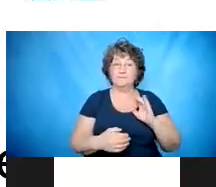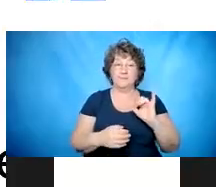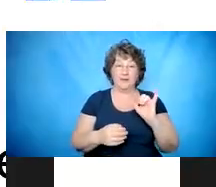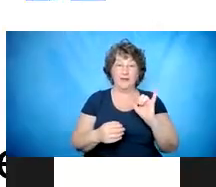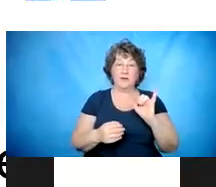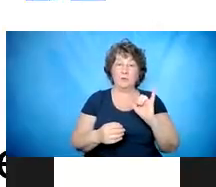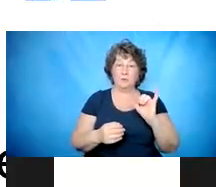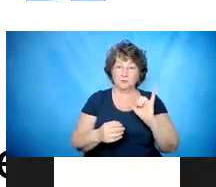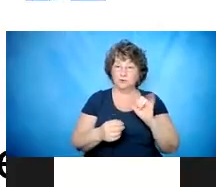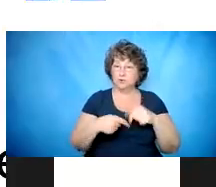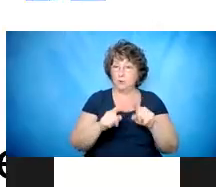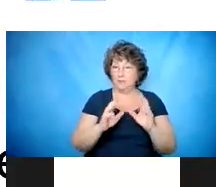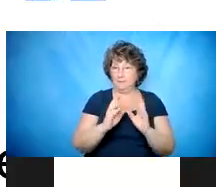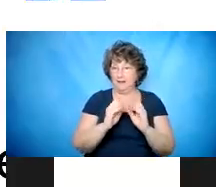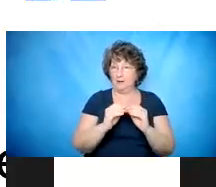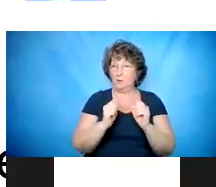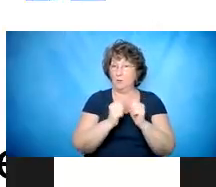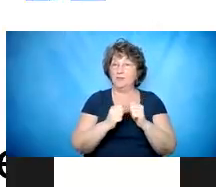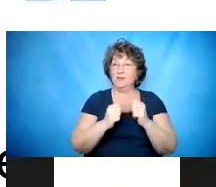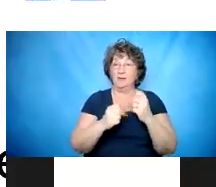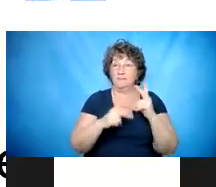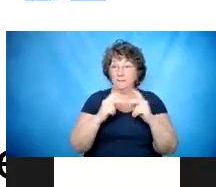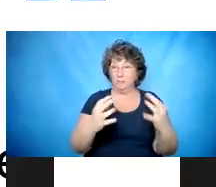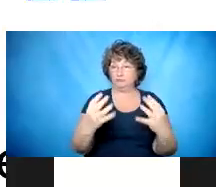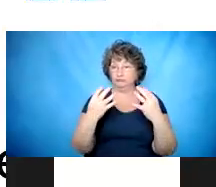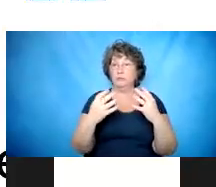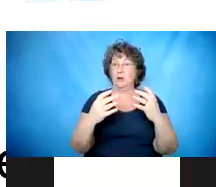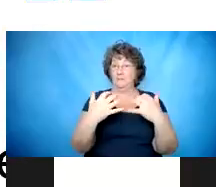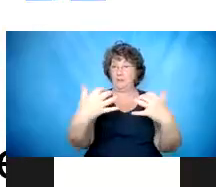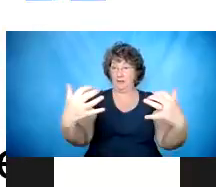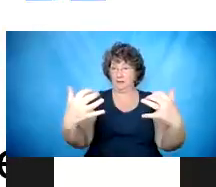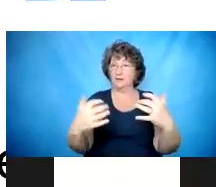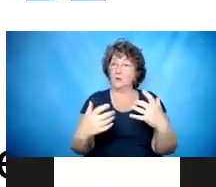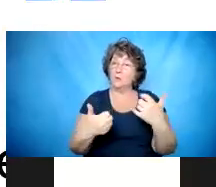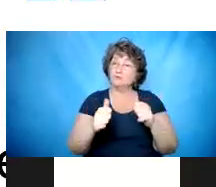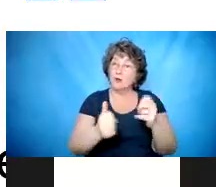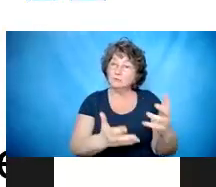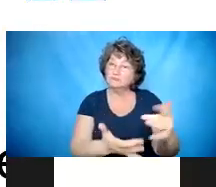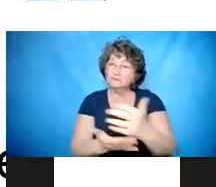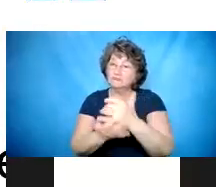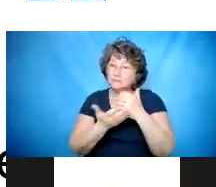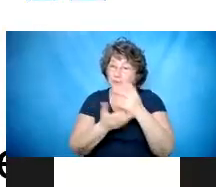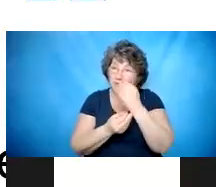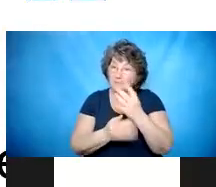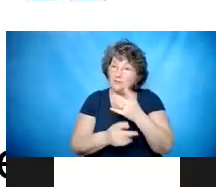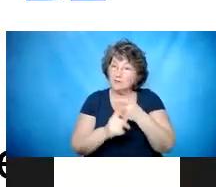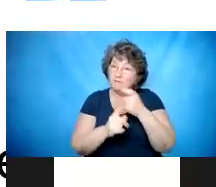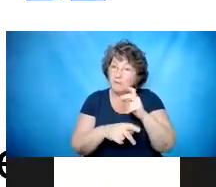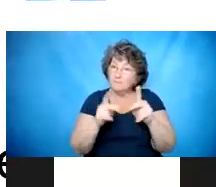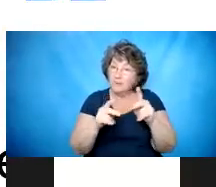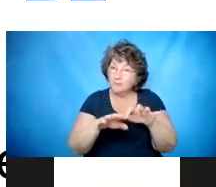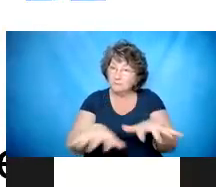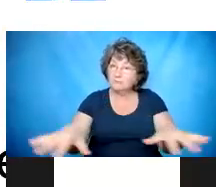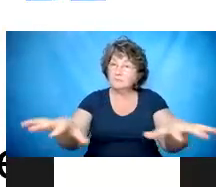that meeting, we strive to receive information from the public about any issues related to service